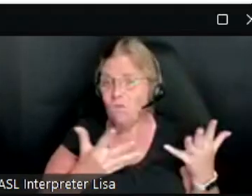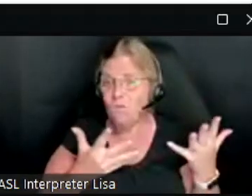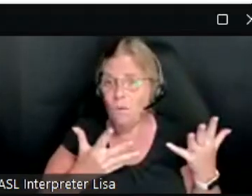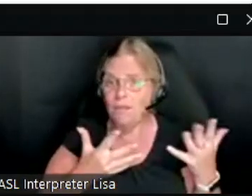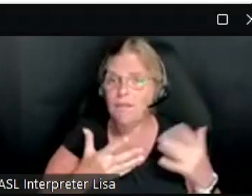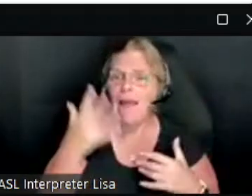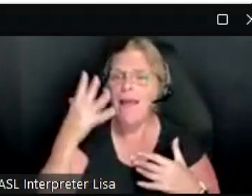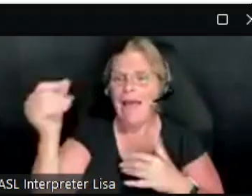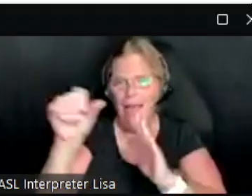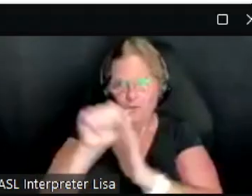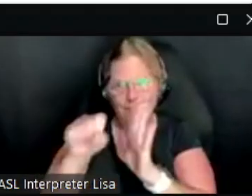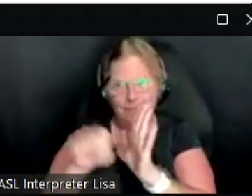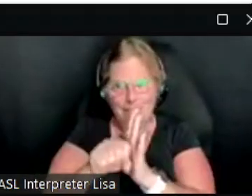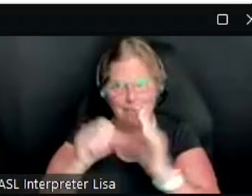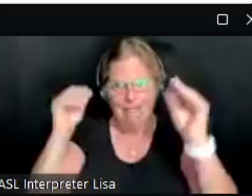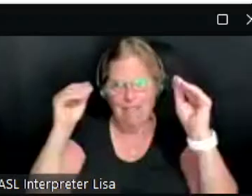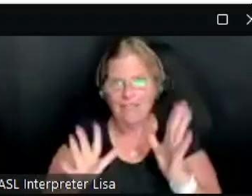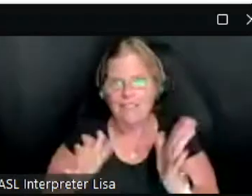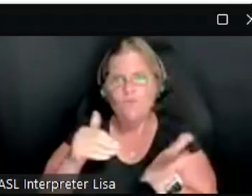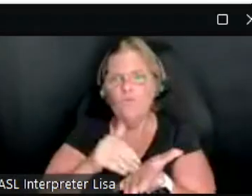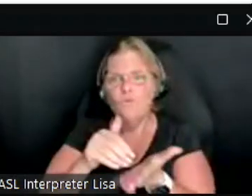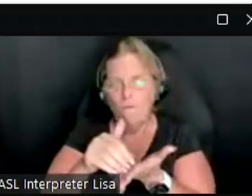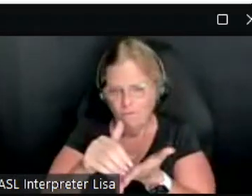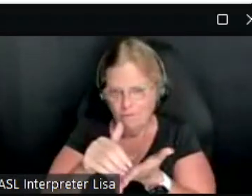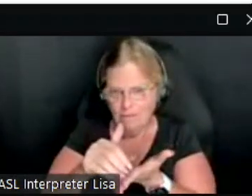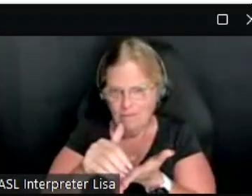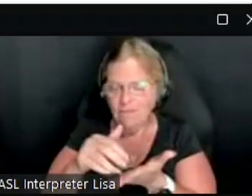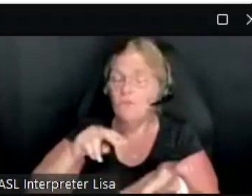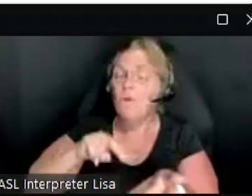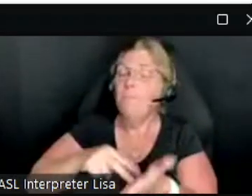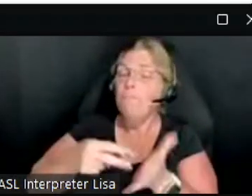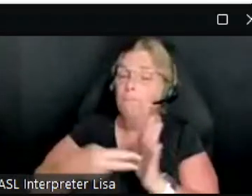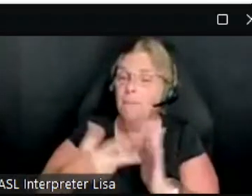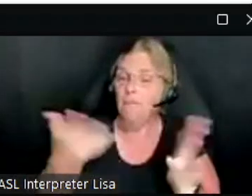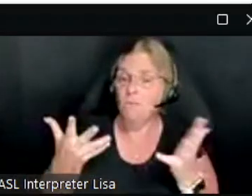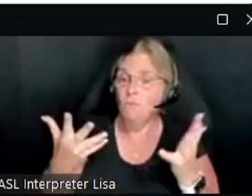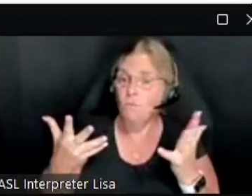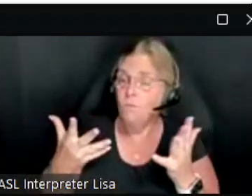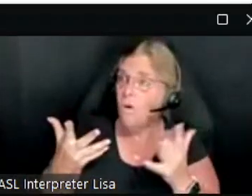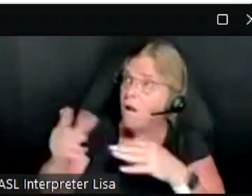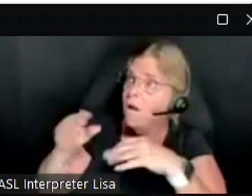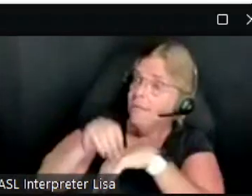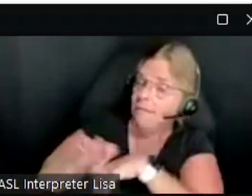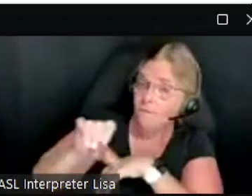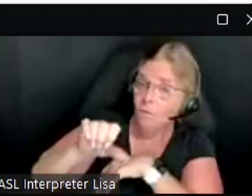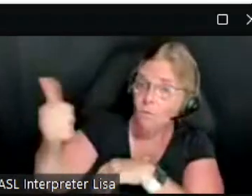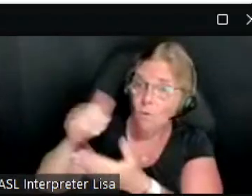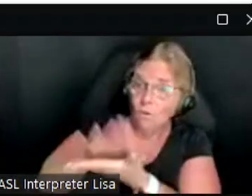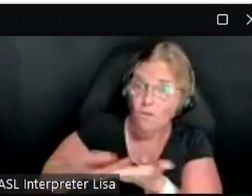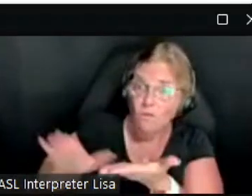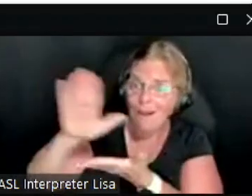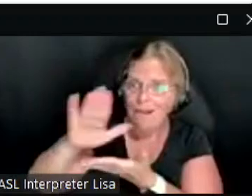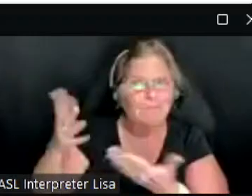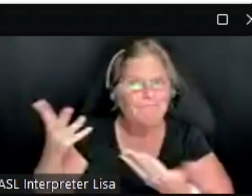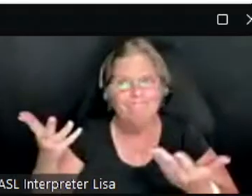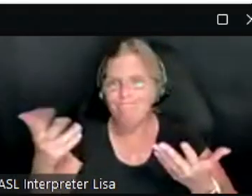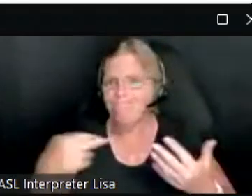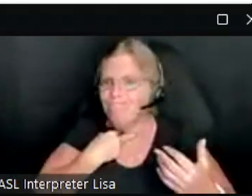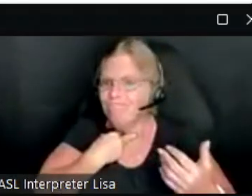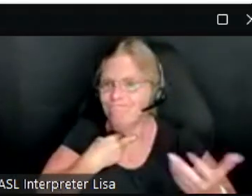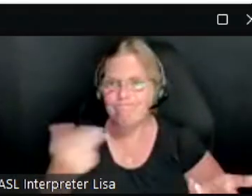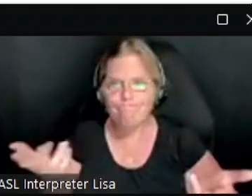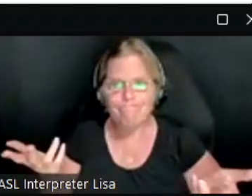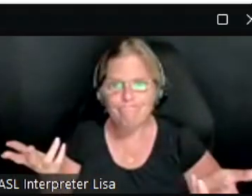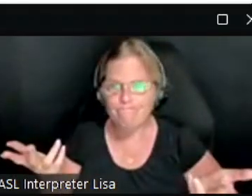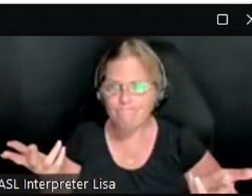state, which means we're limited in our ability to influence the skills and abilities coming in. Now, I'm not saying that